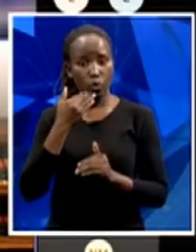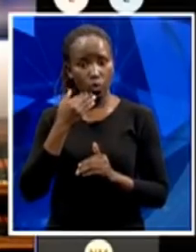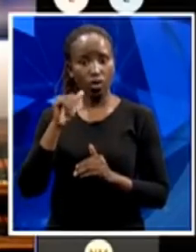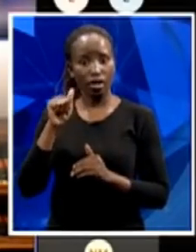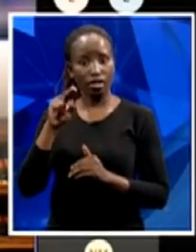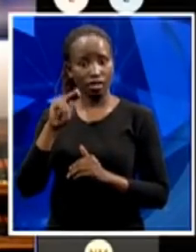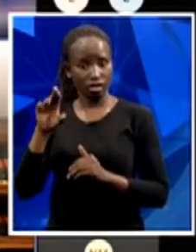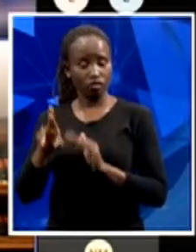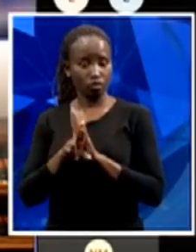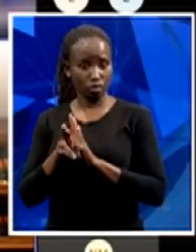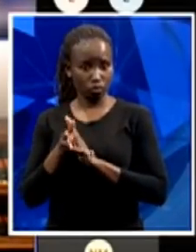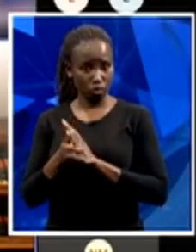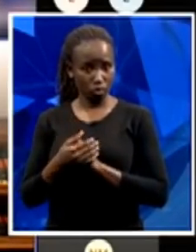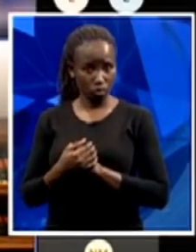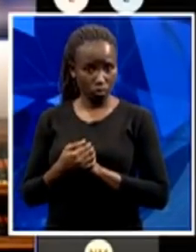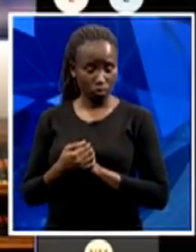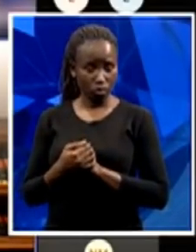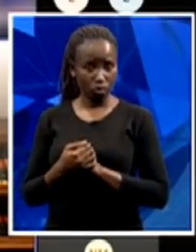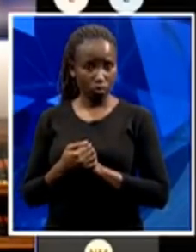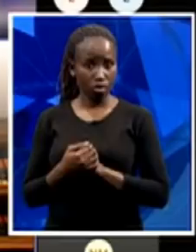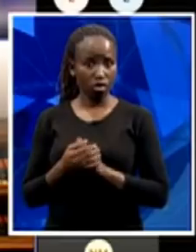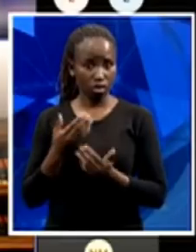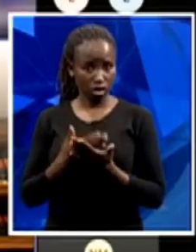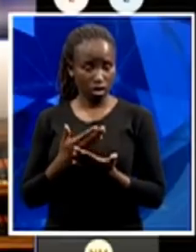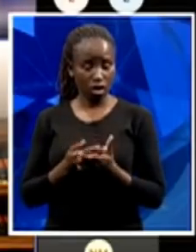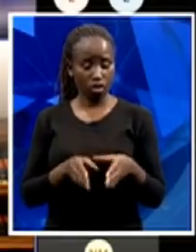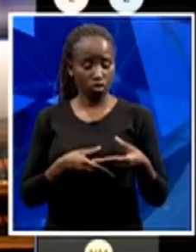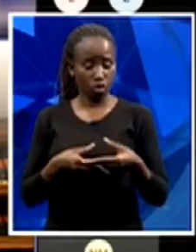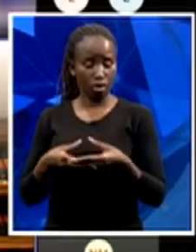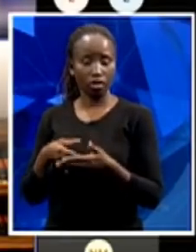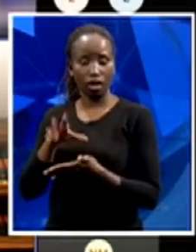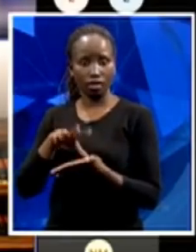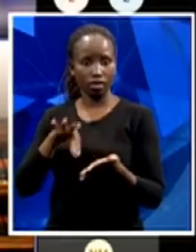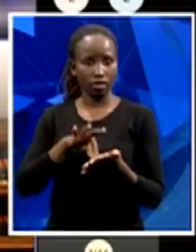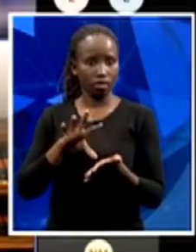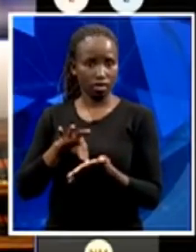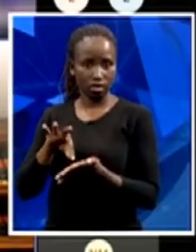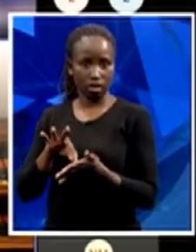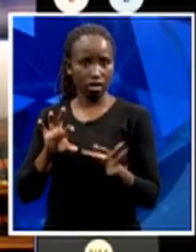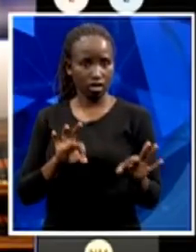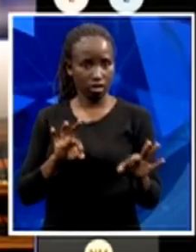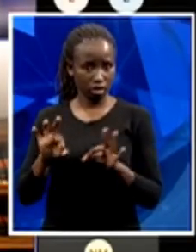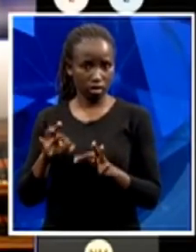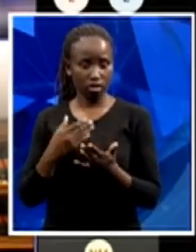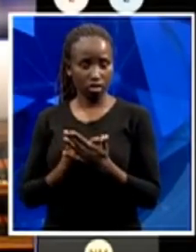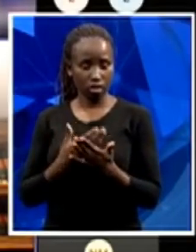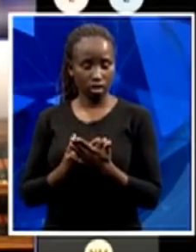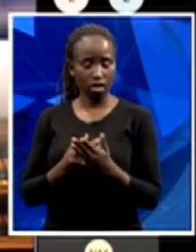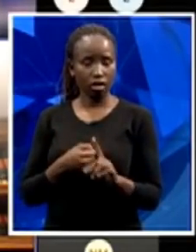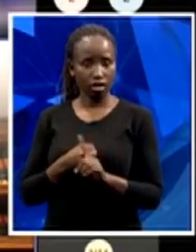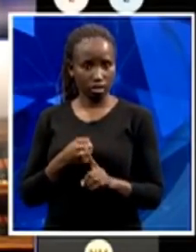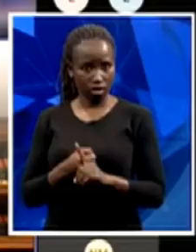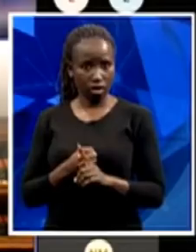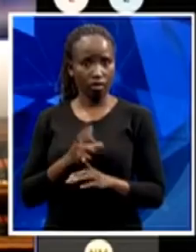to sign all documents necessary in that regard, and to instruct attorneys and advocates to act on behalf of the ANC. So